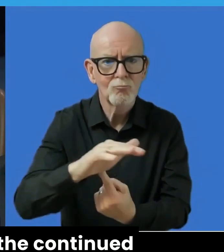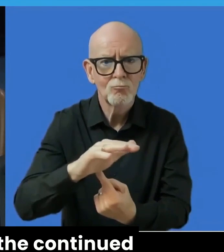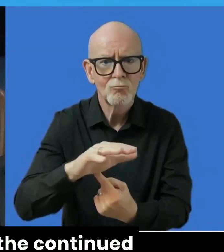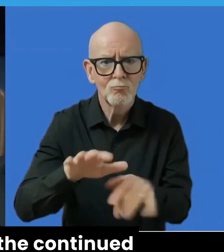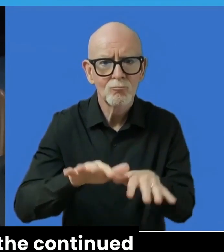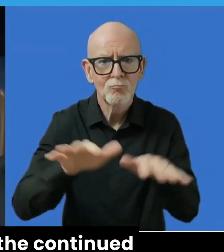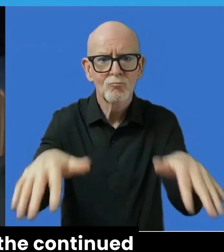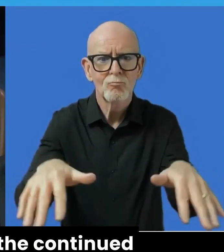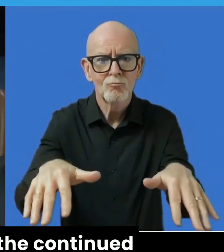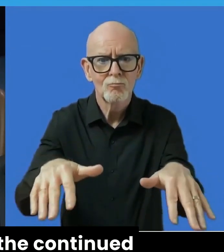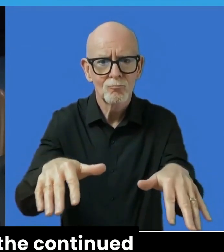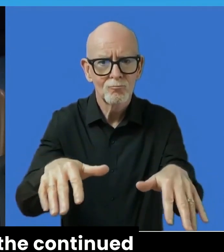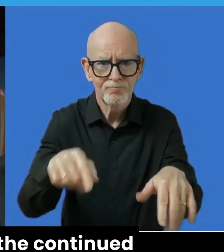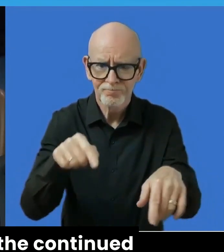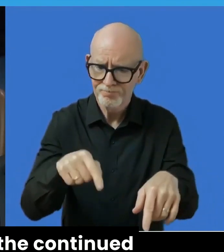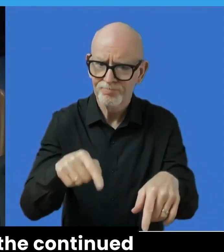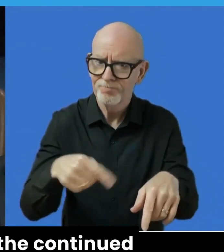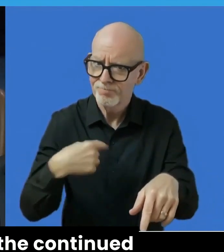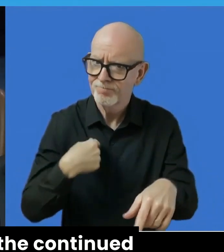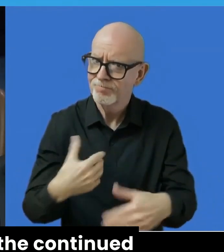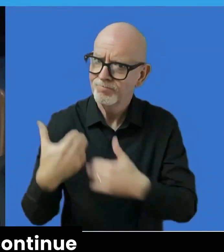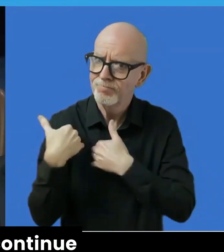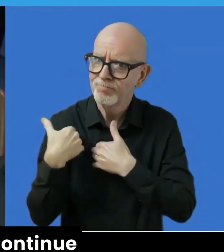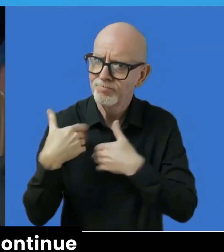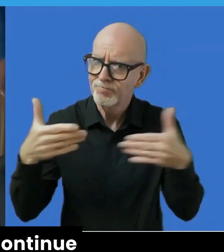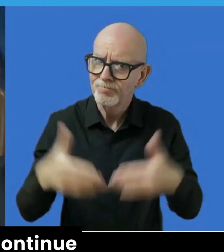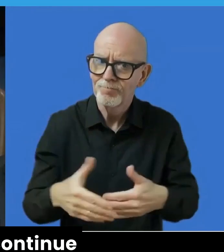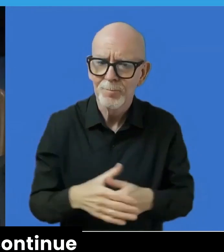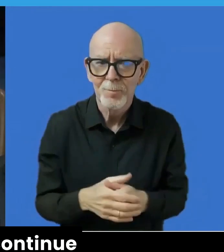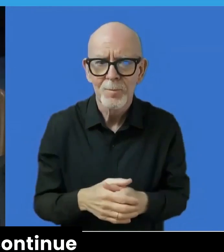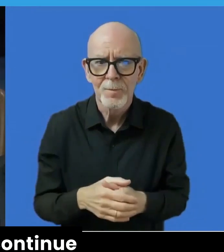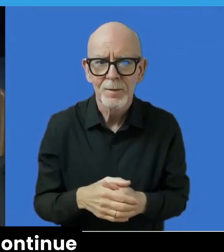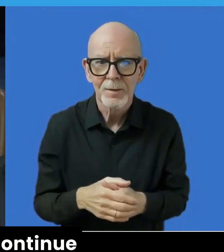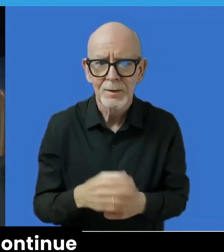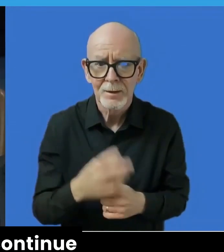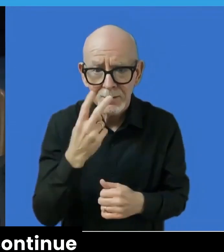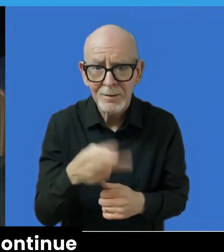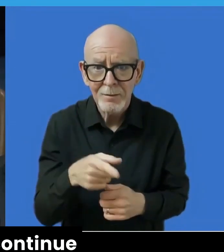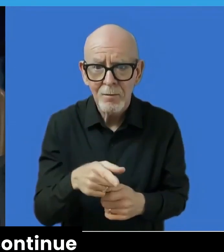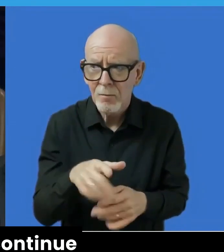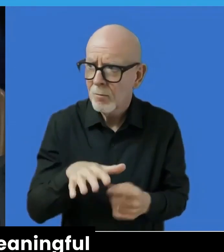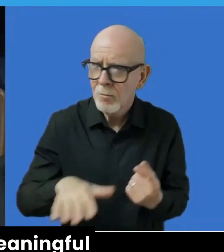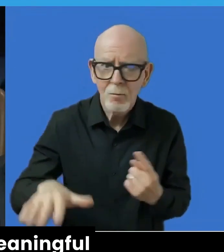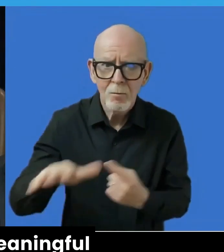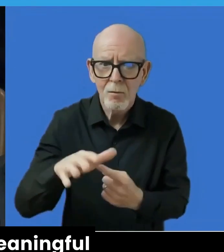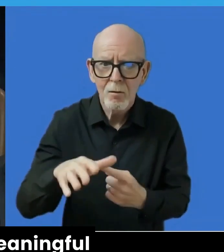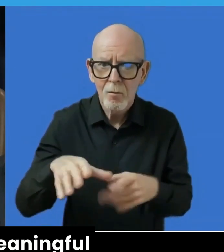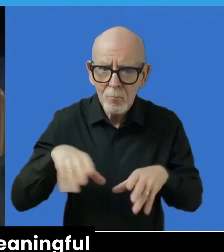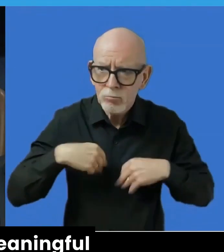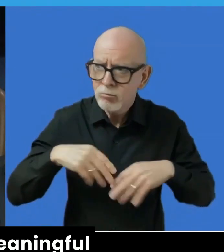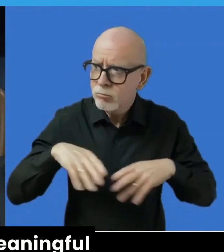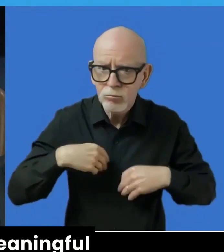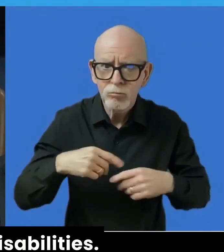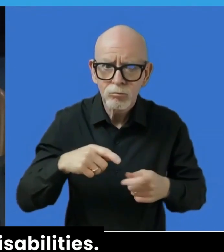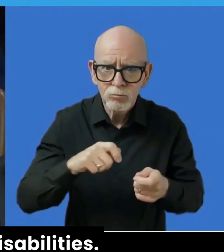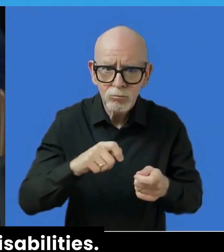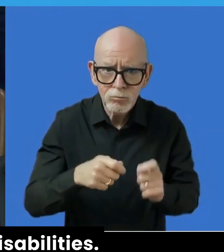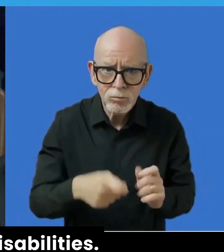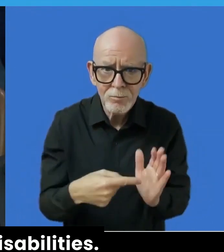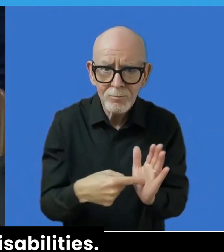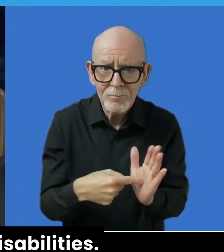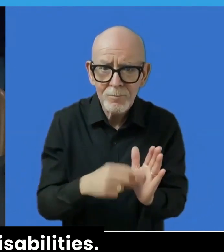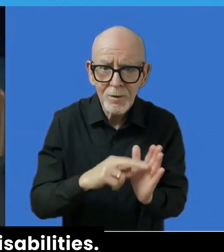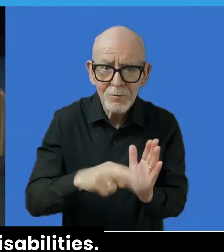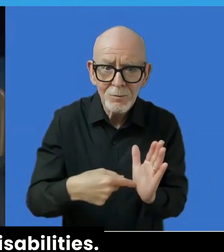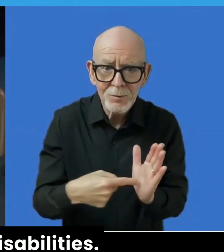states to enact these guidelines and the continued reliance on institutions continue to prevent the true and meaningful inclusion